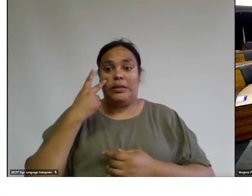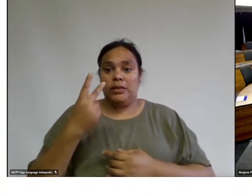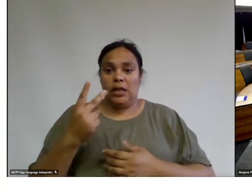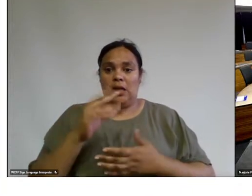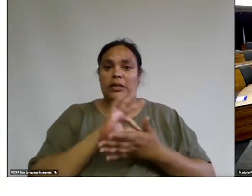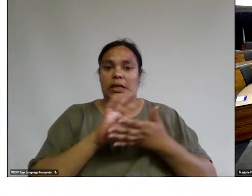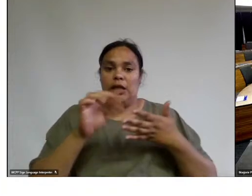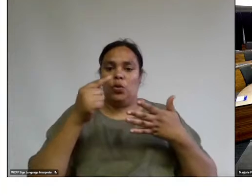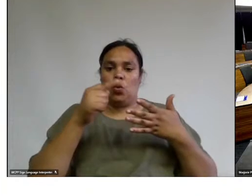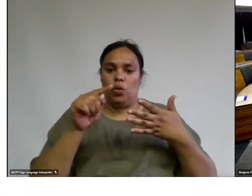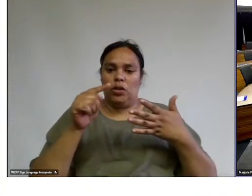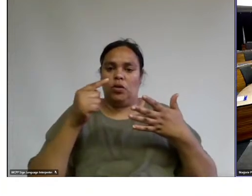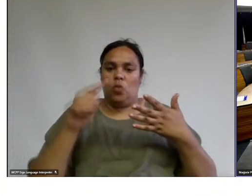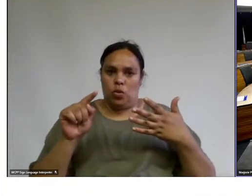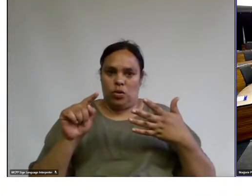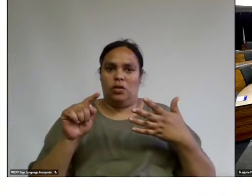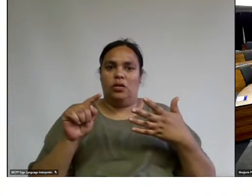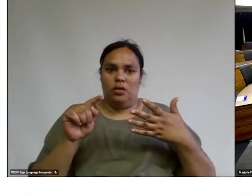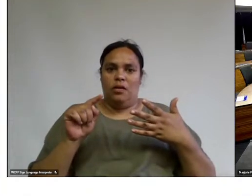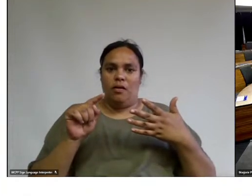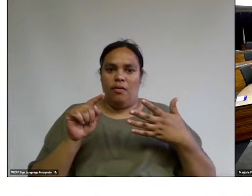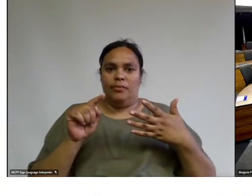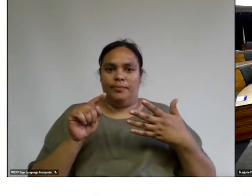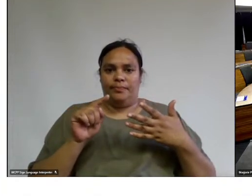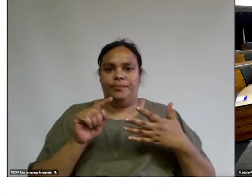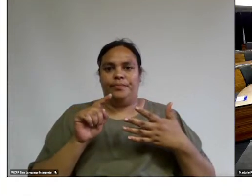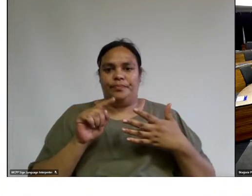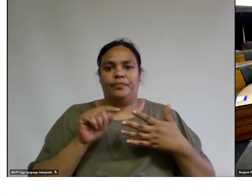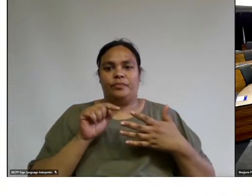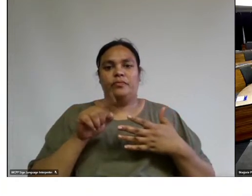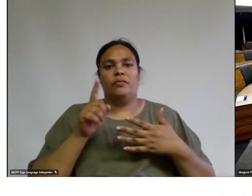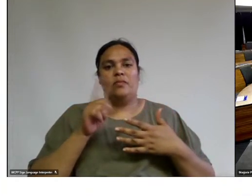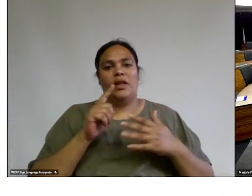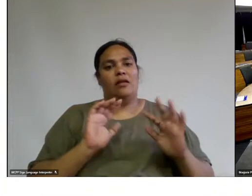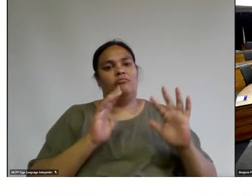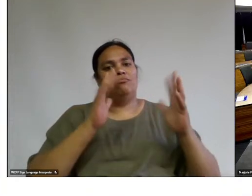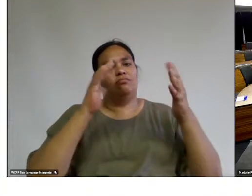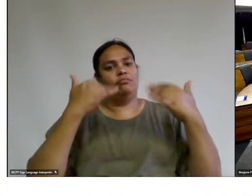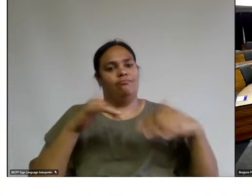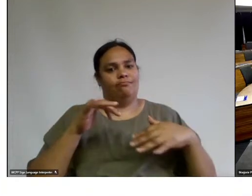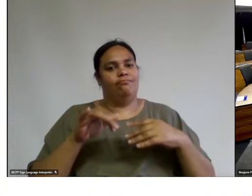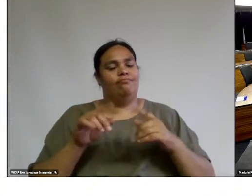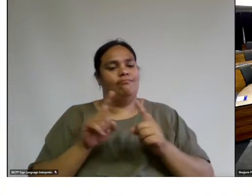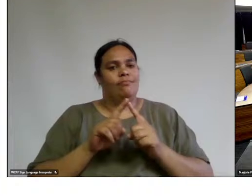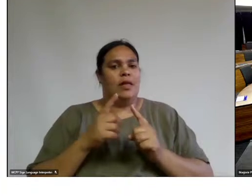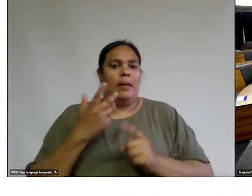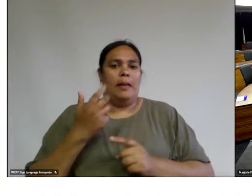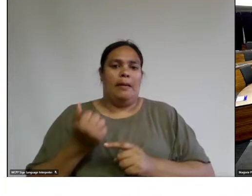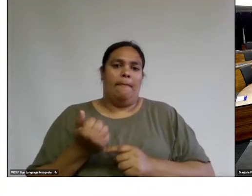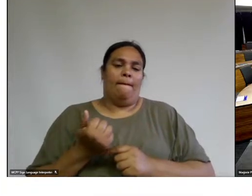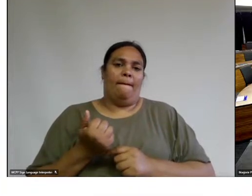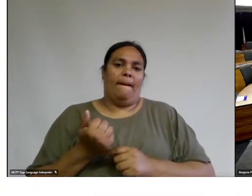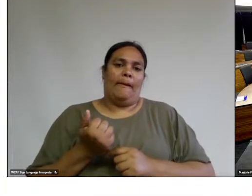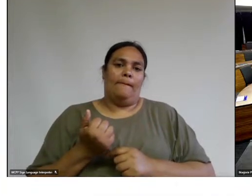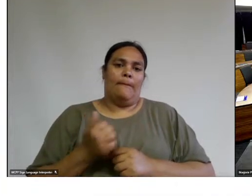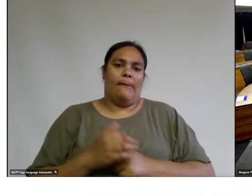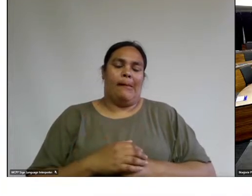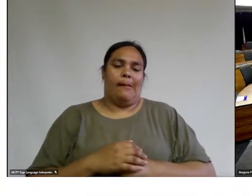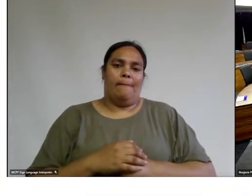clean audit. Of course, that's quite commendable and it's quite